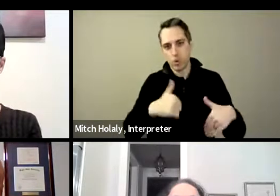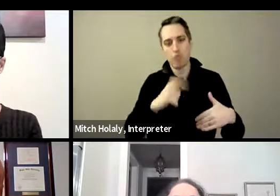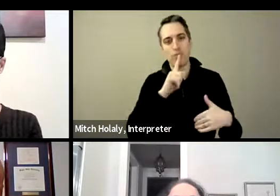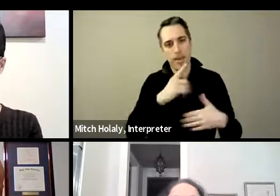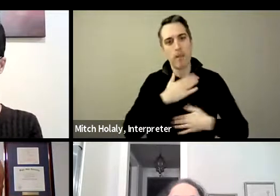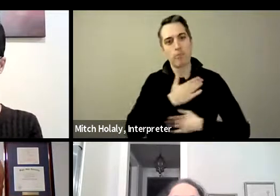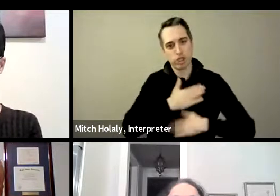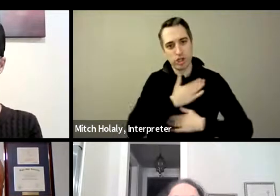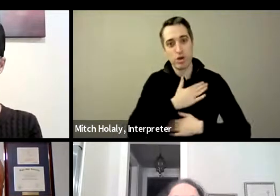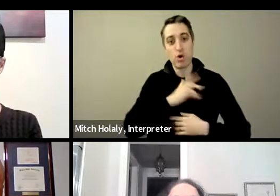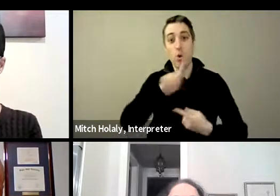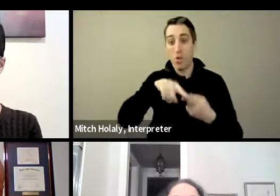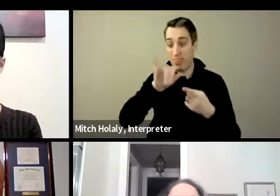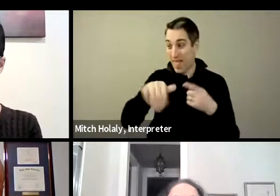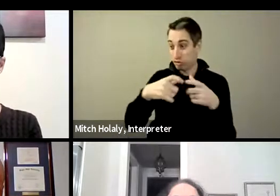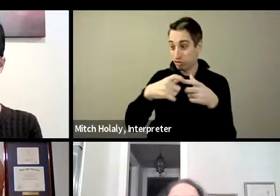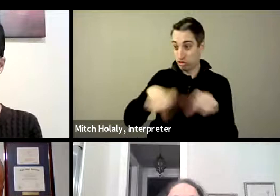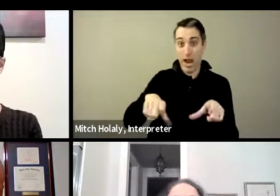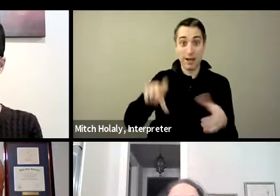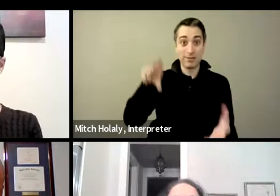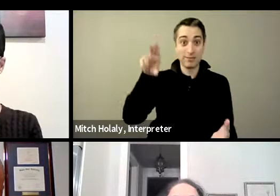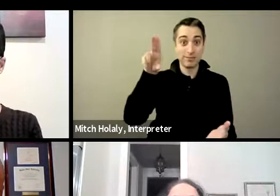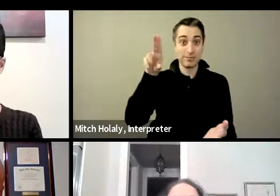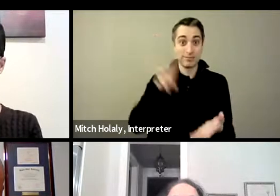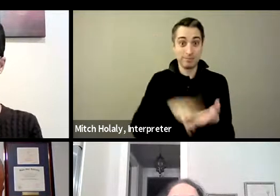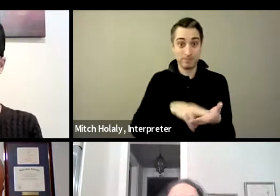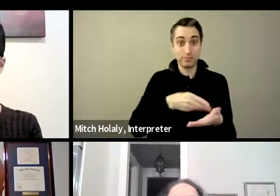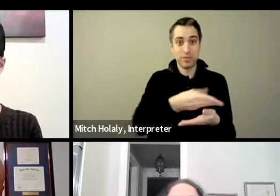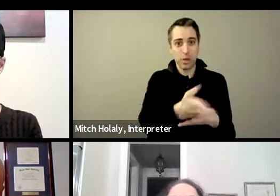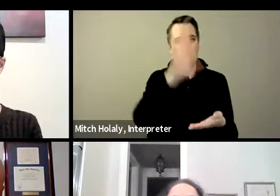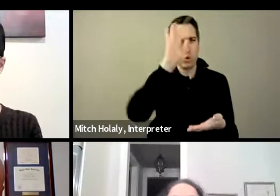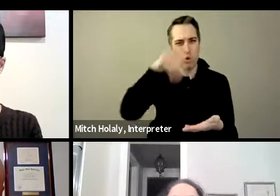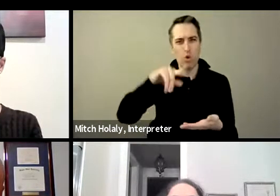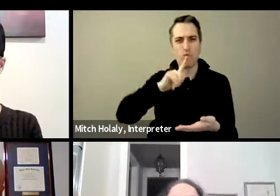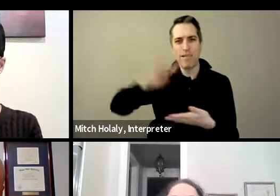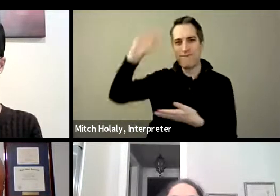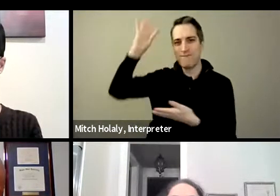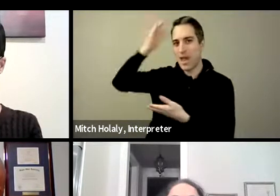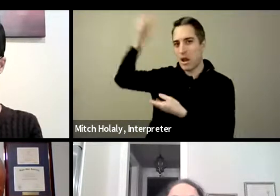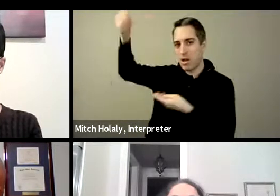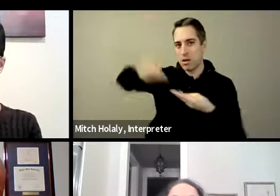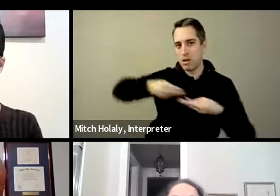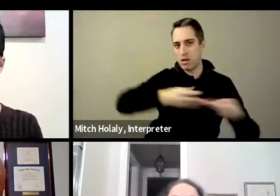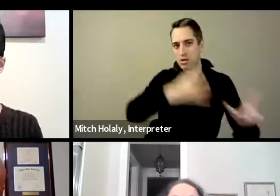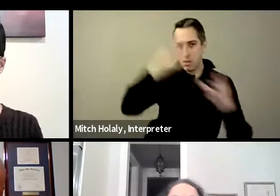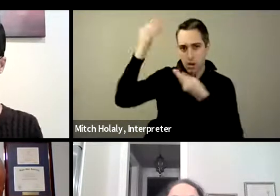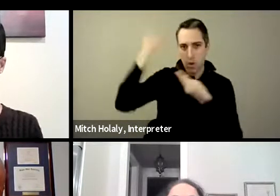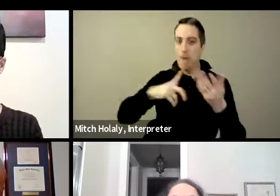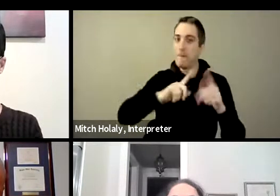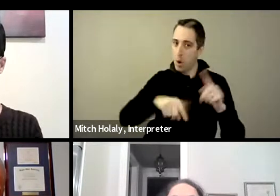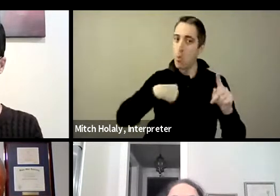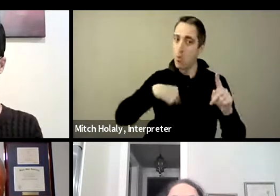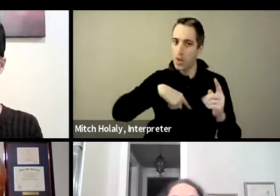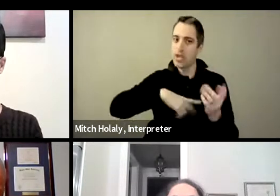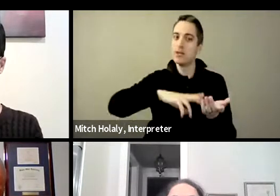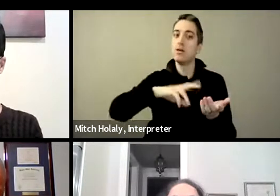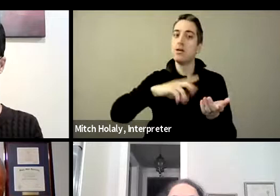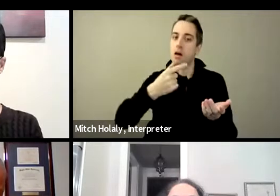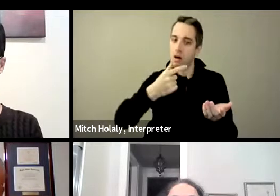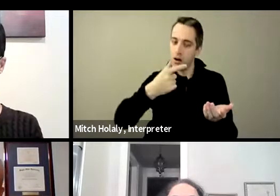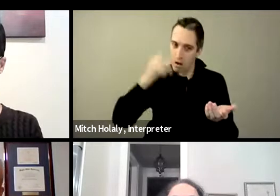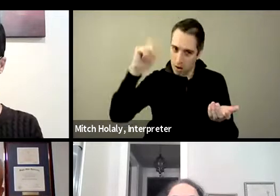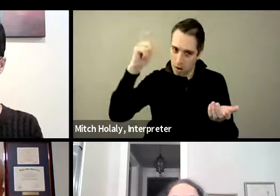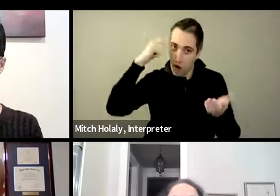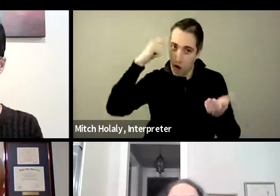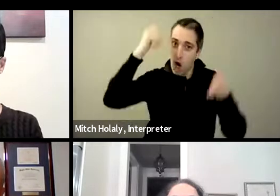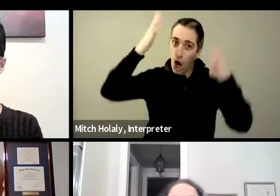when those checks are issued, because they are passed through dollars, we put the governor's name in the check to, so that they can